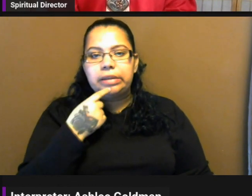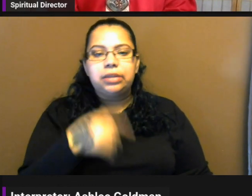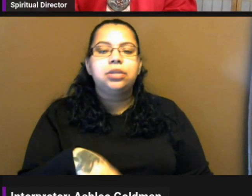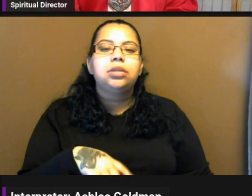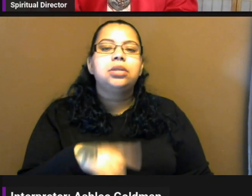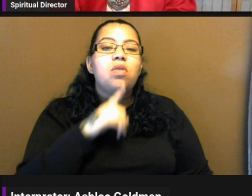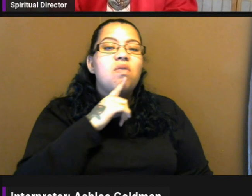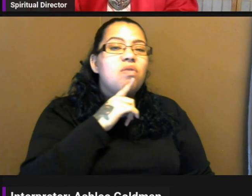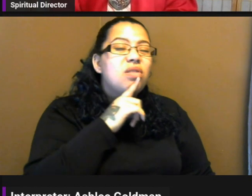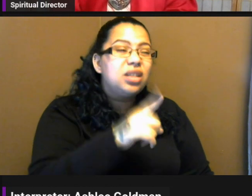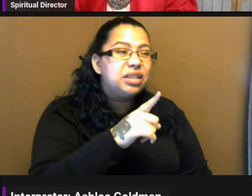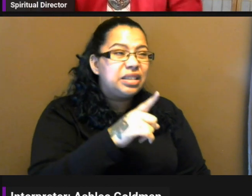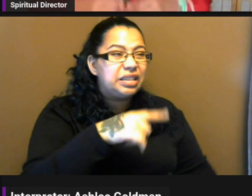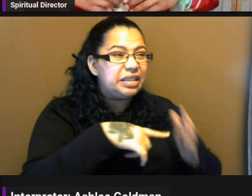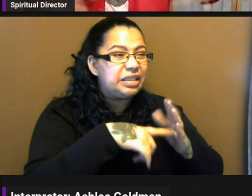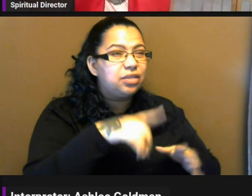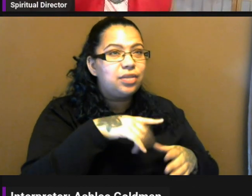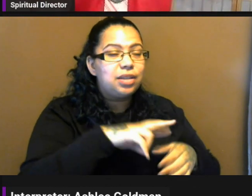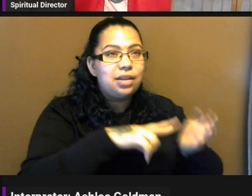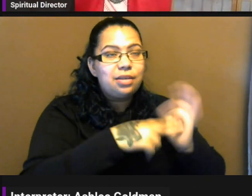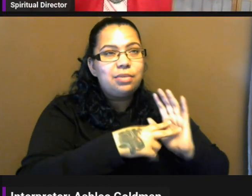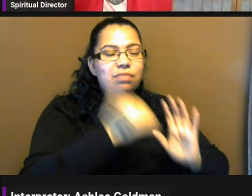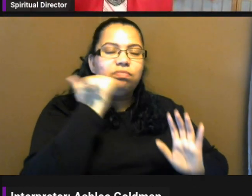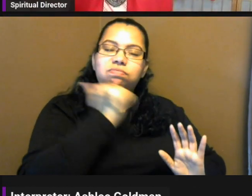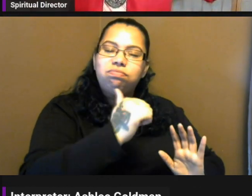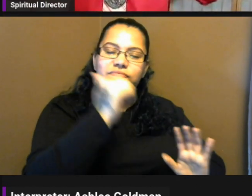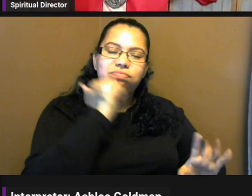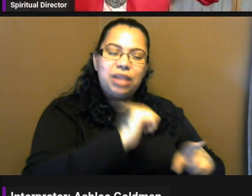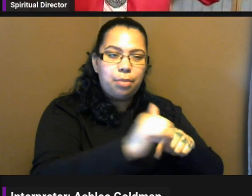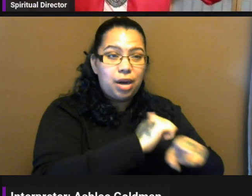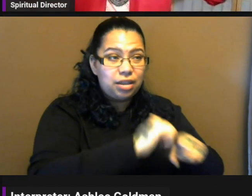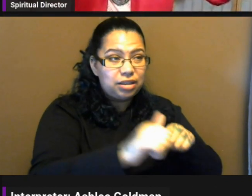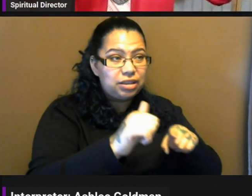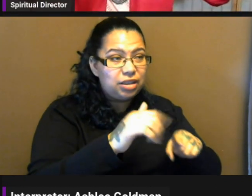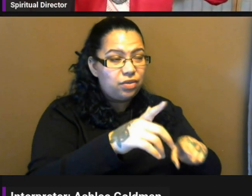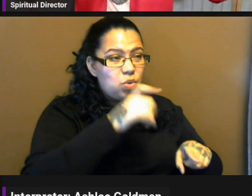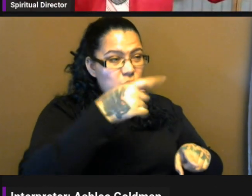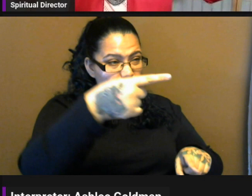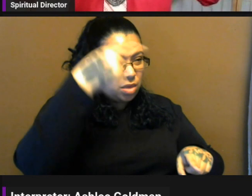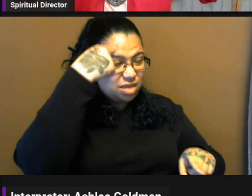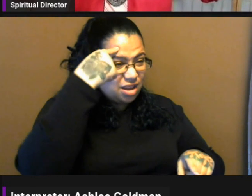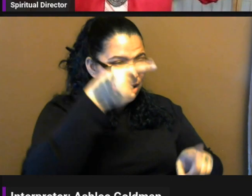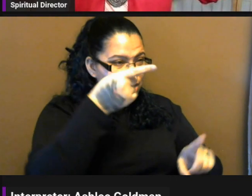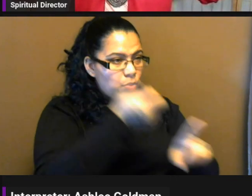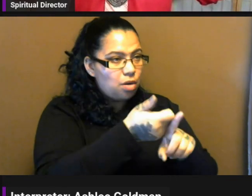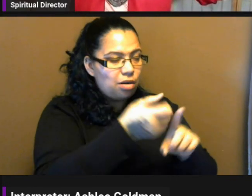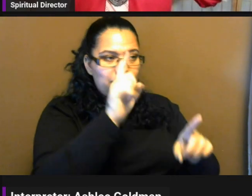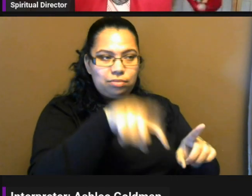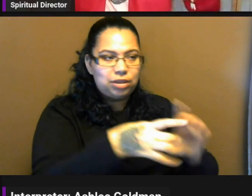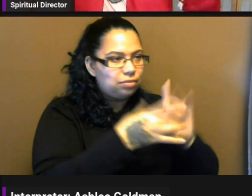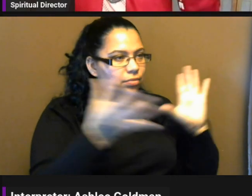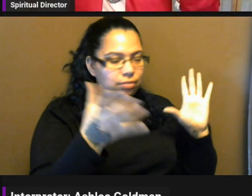authenticity is the daily practice of letting go of who you think you are or who we think